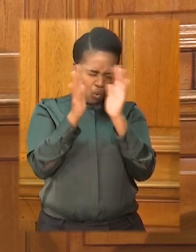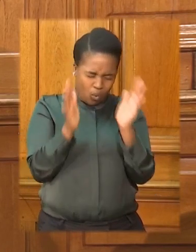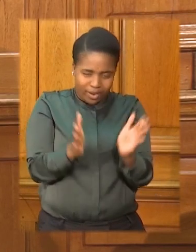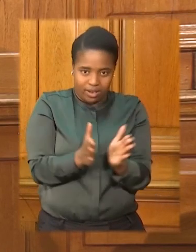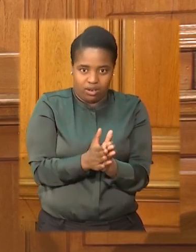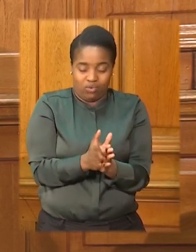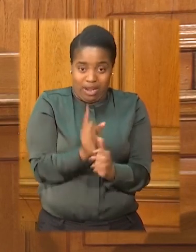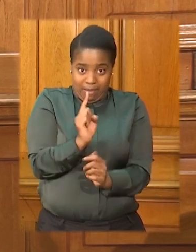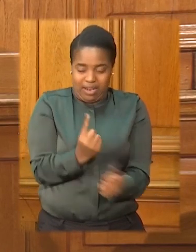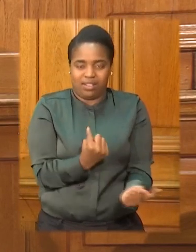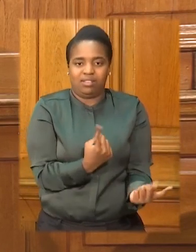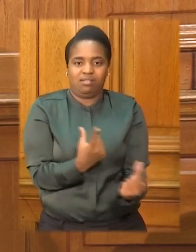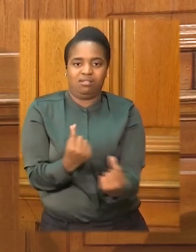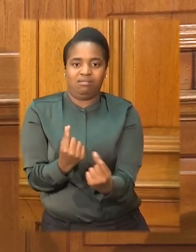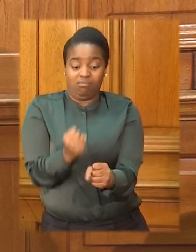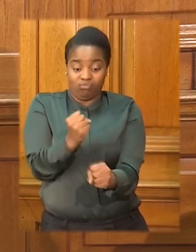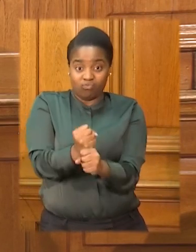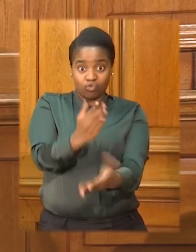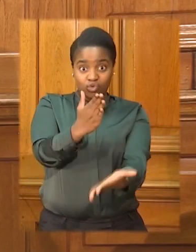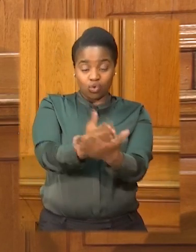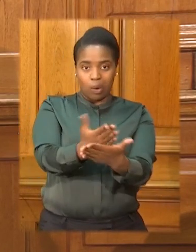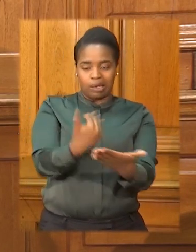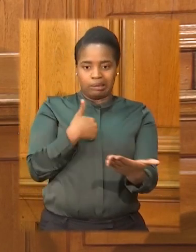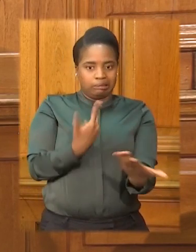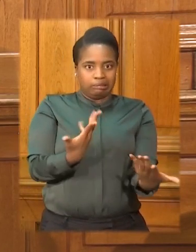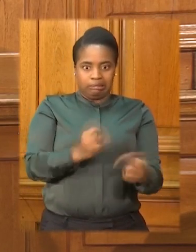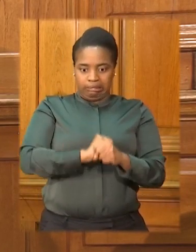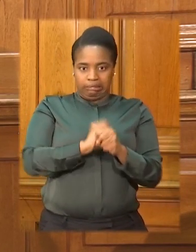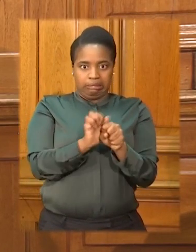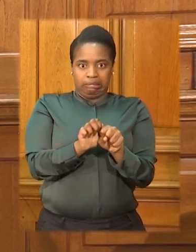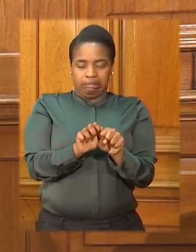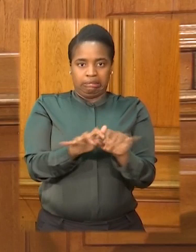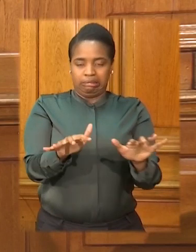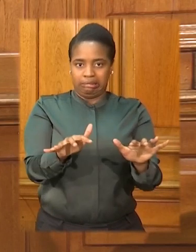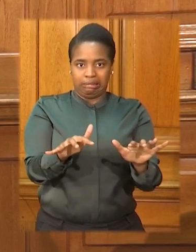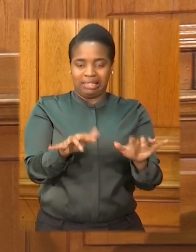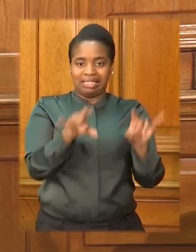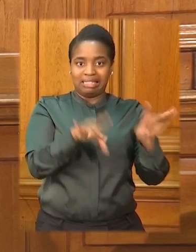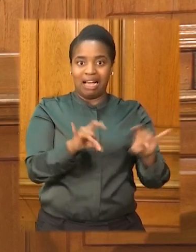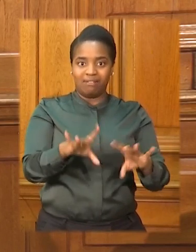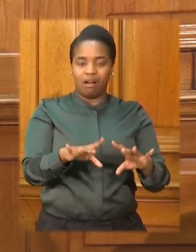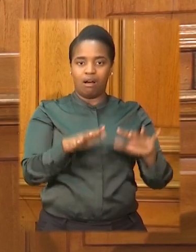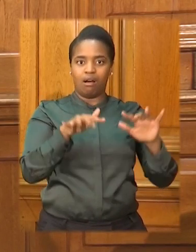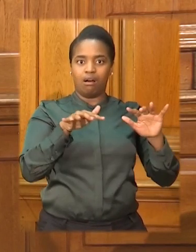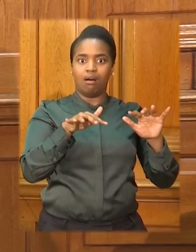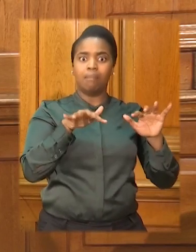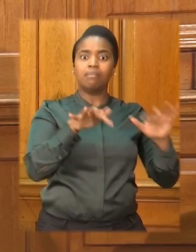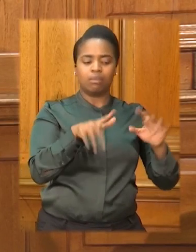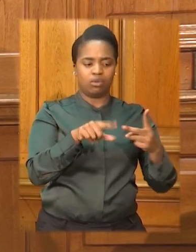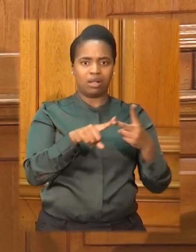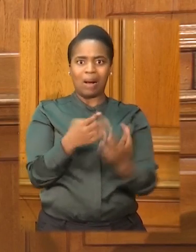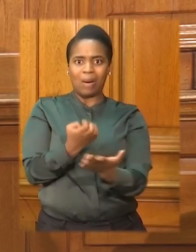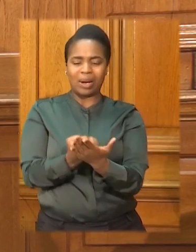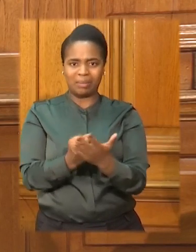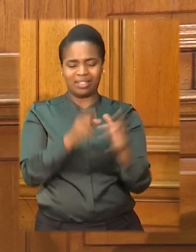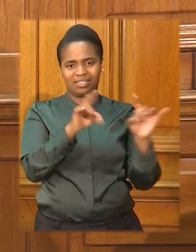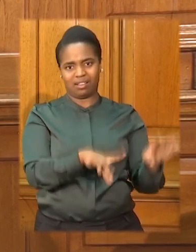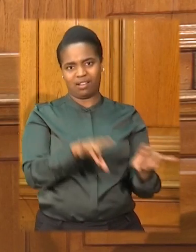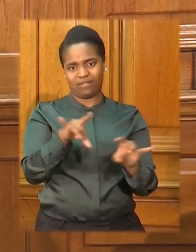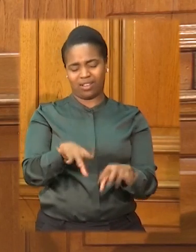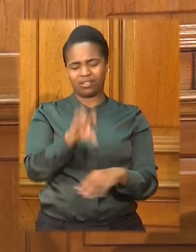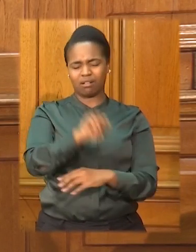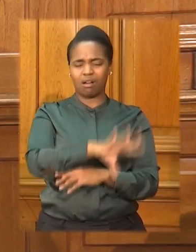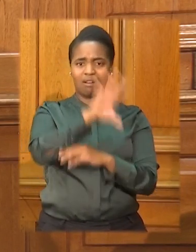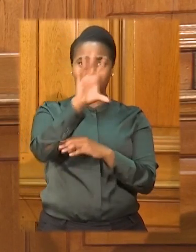takes to recover from this human, social, and economic crisis. Our country